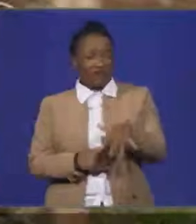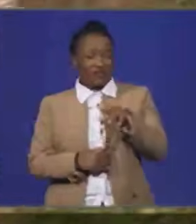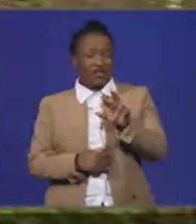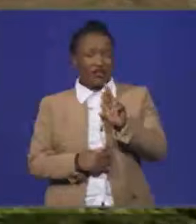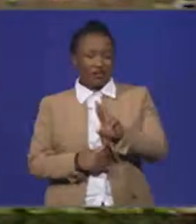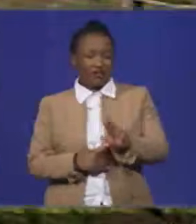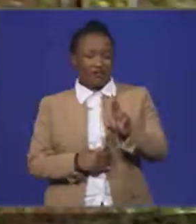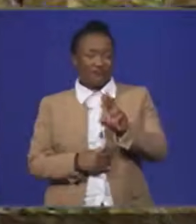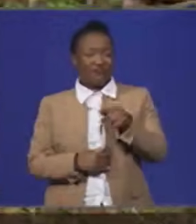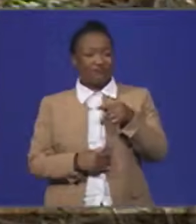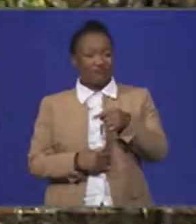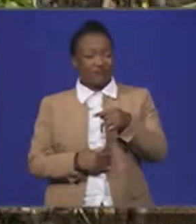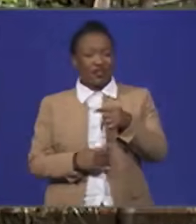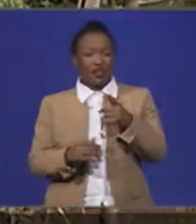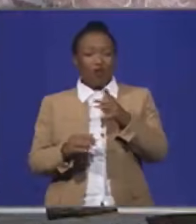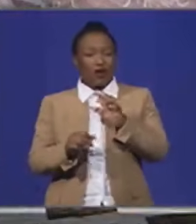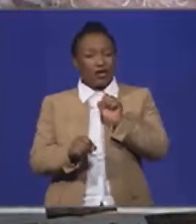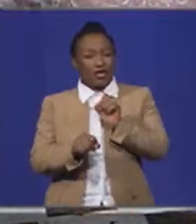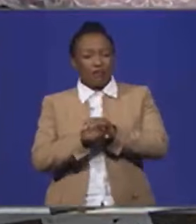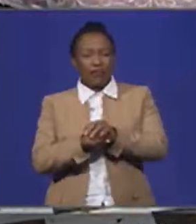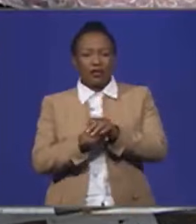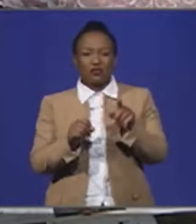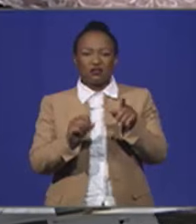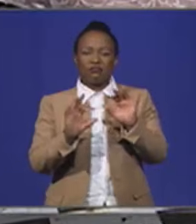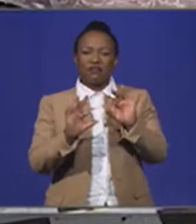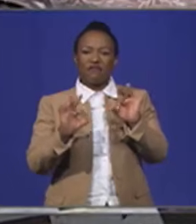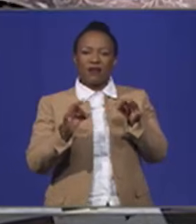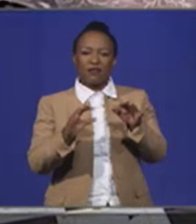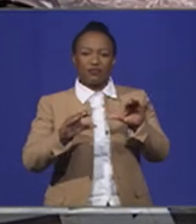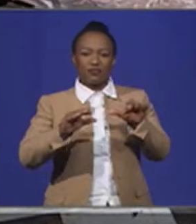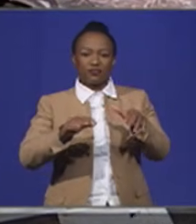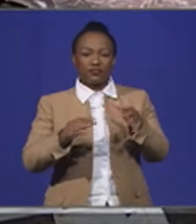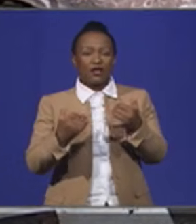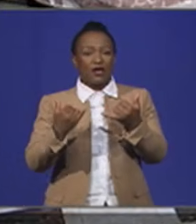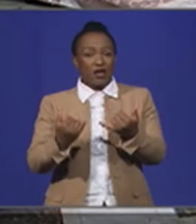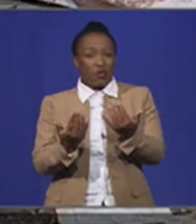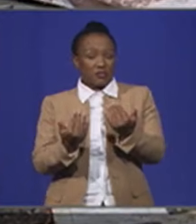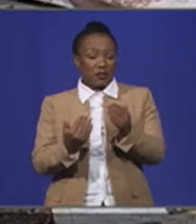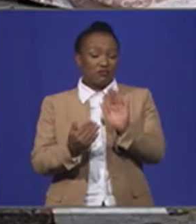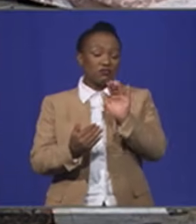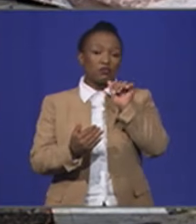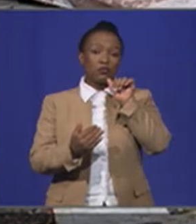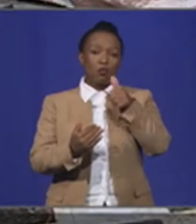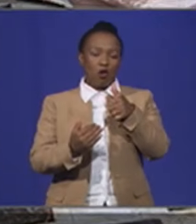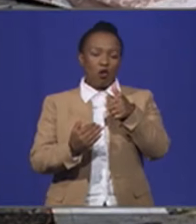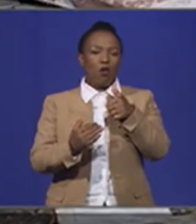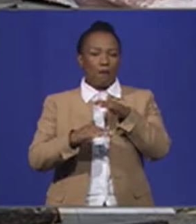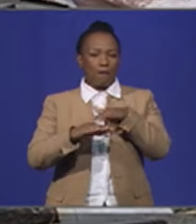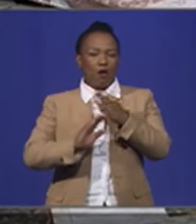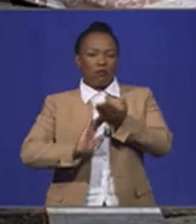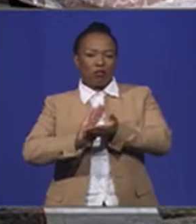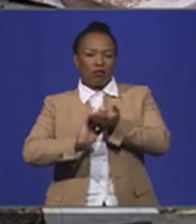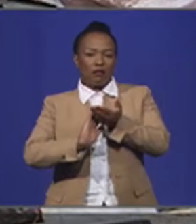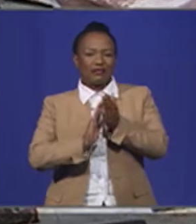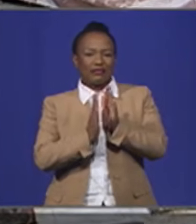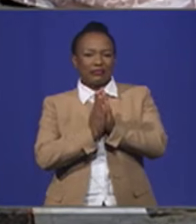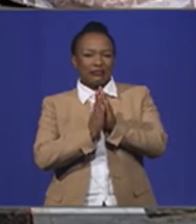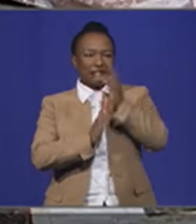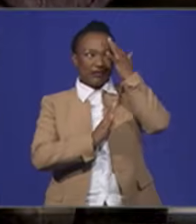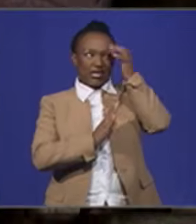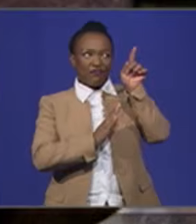amang thata tekanyetsokabo ya malapa. Jaaka go solofetse tlhatlogo e nngwe ya leokwane o ikuetse go puso go